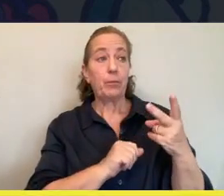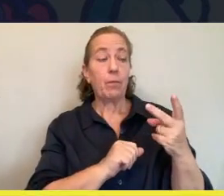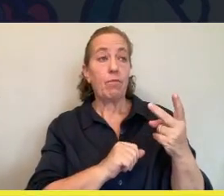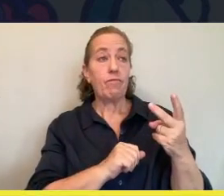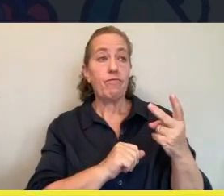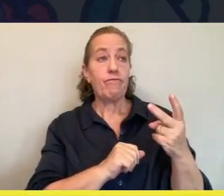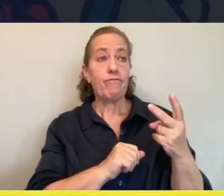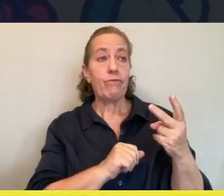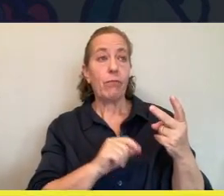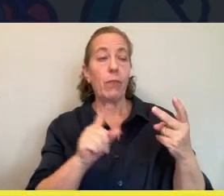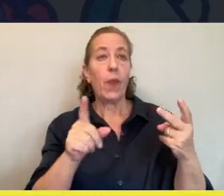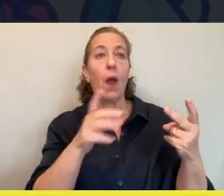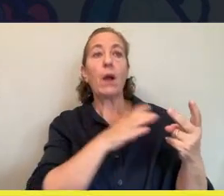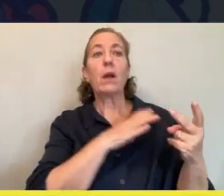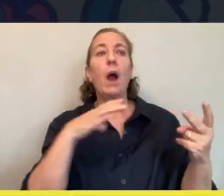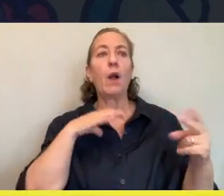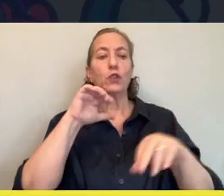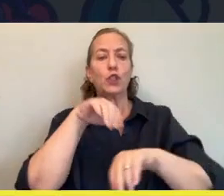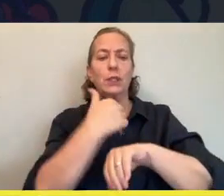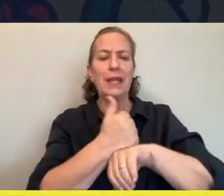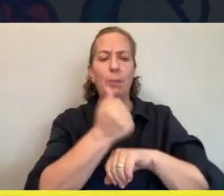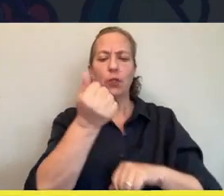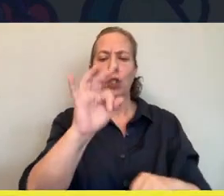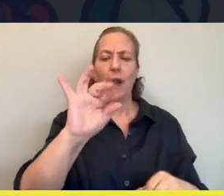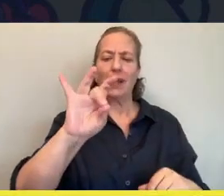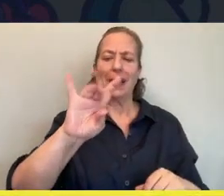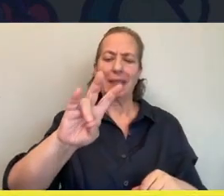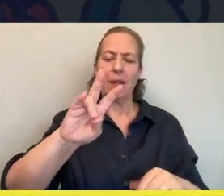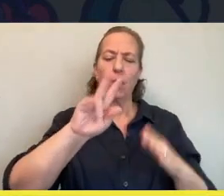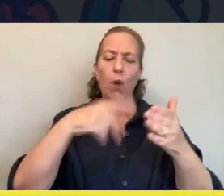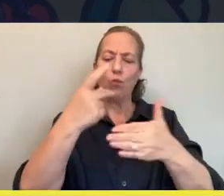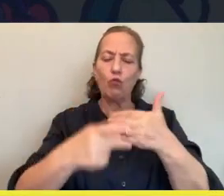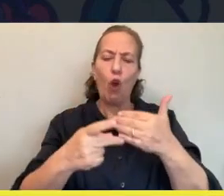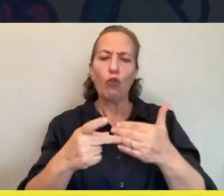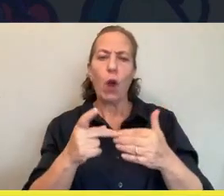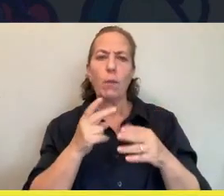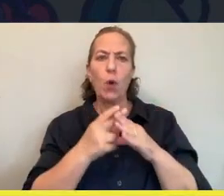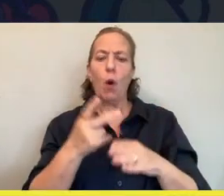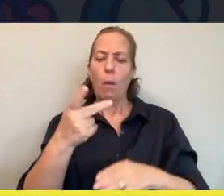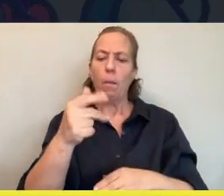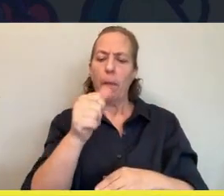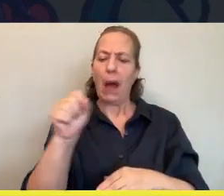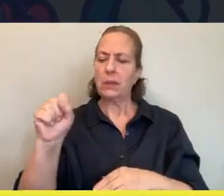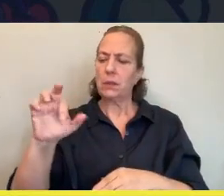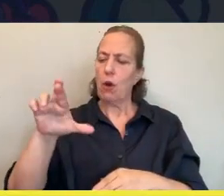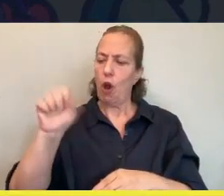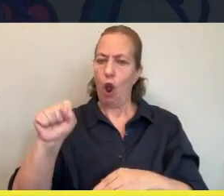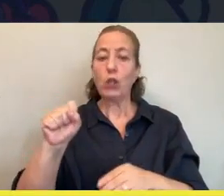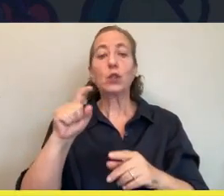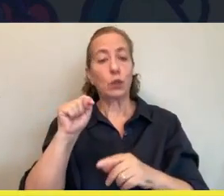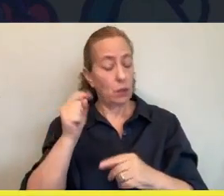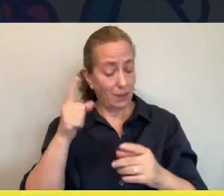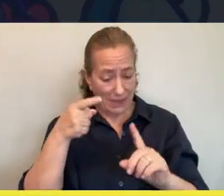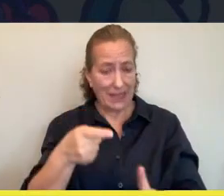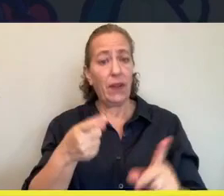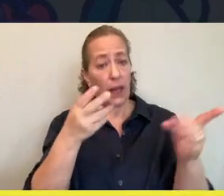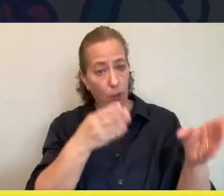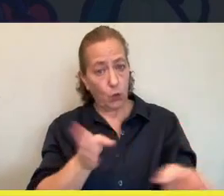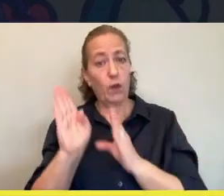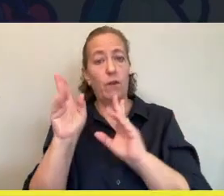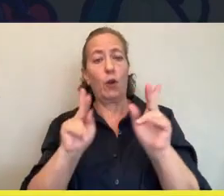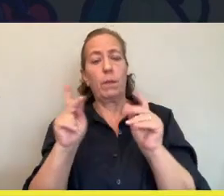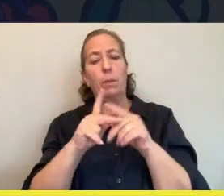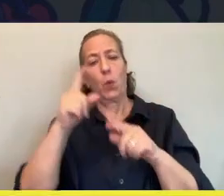Congress established in 1987 a program called PASSAR, specifically to divert persons with mental